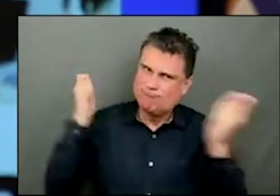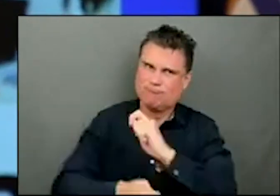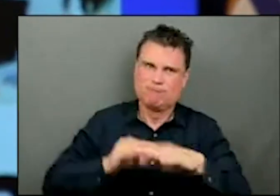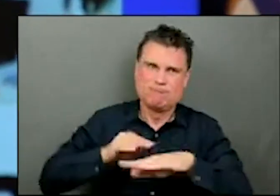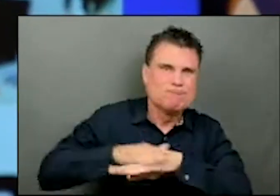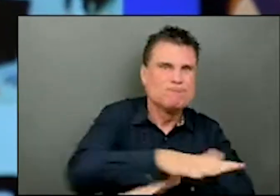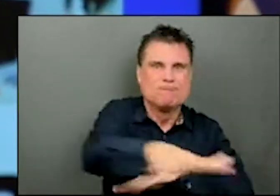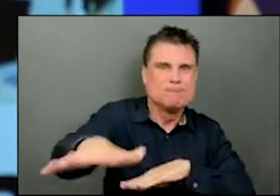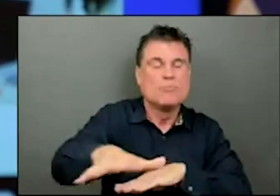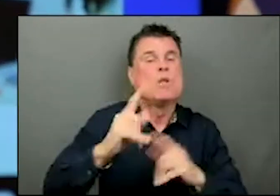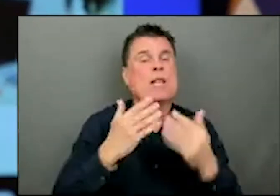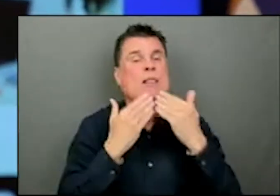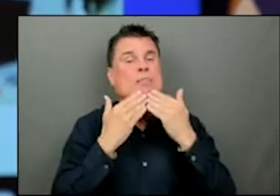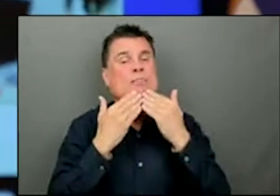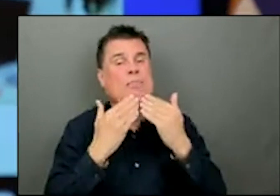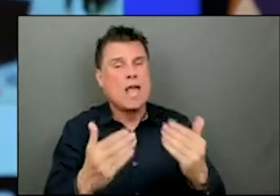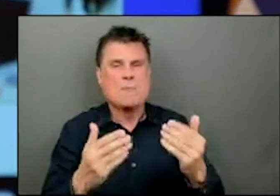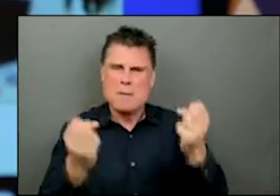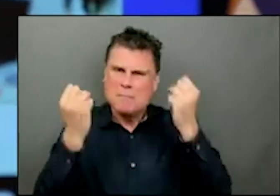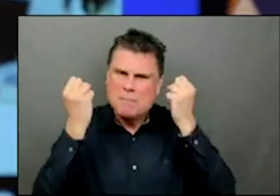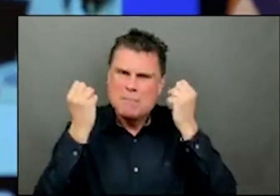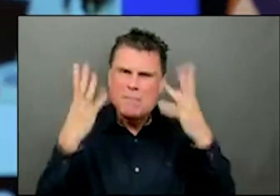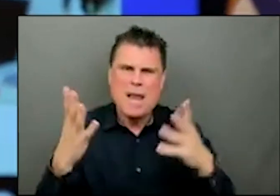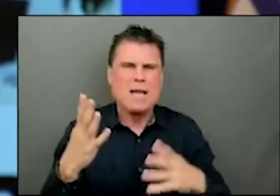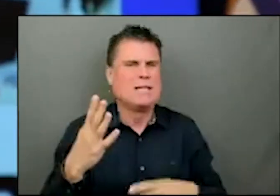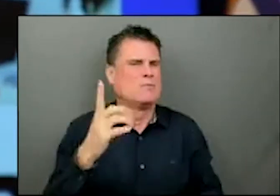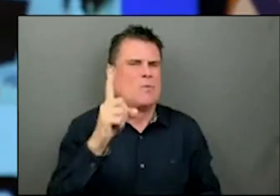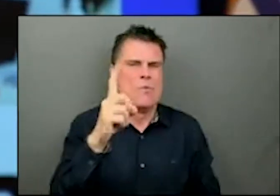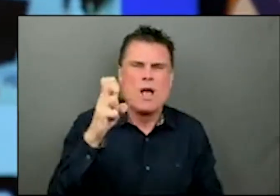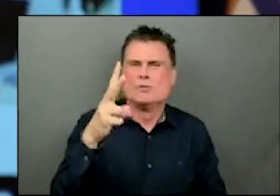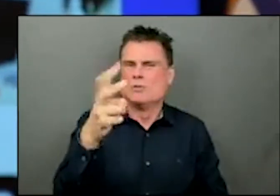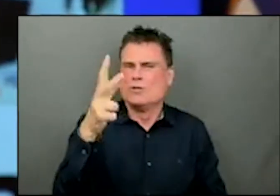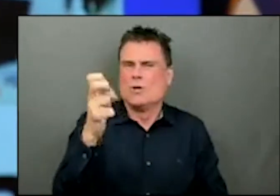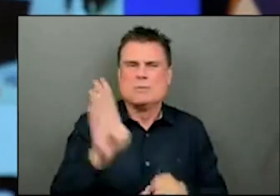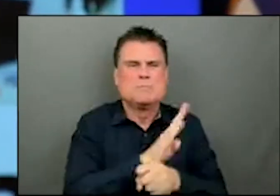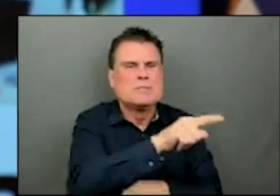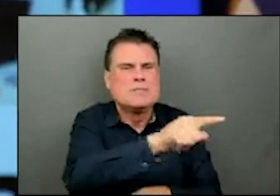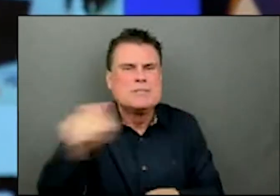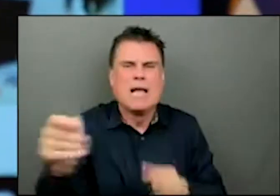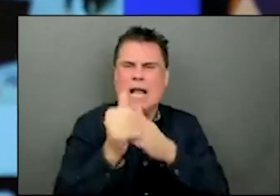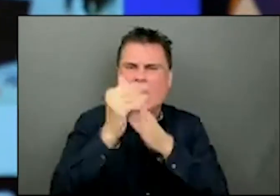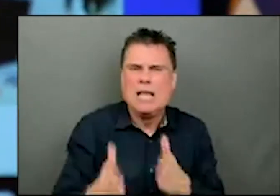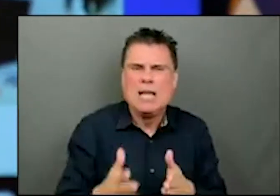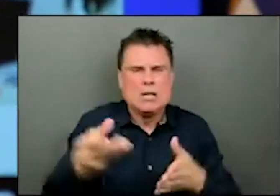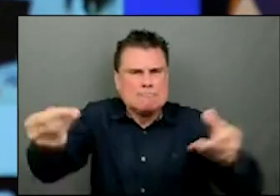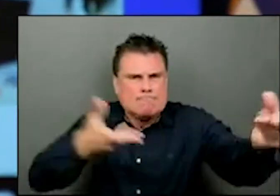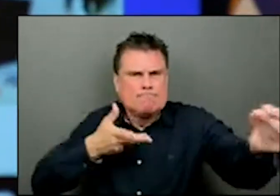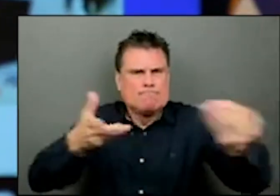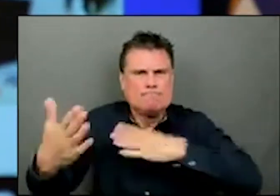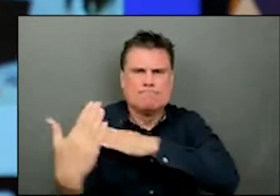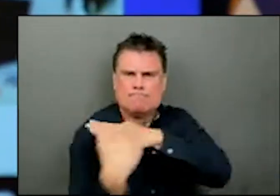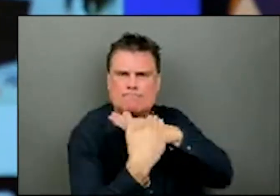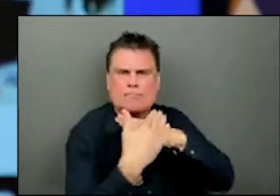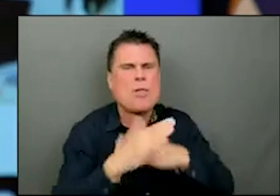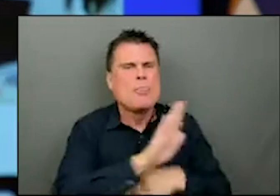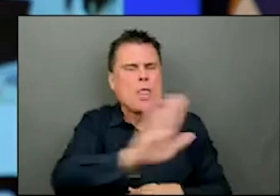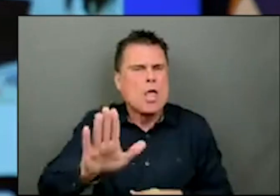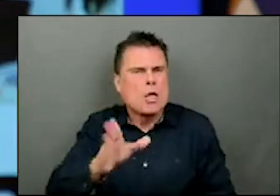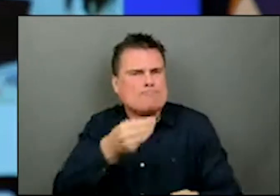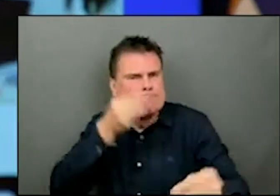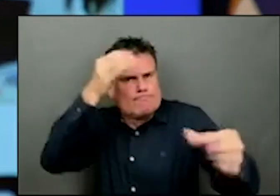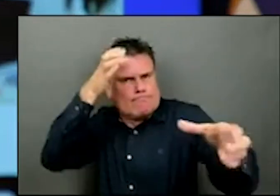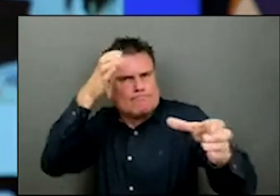business and industry leaders who've provided their expert advice and guidance on this very important initiative for